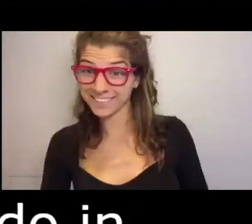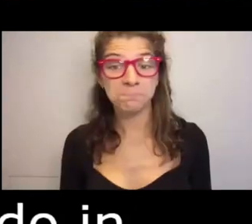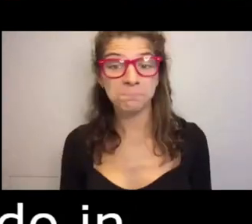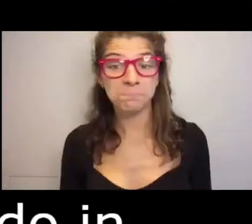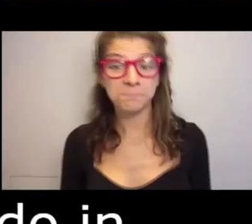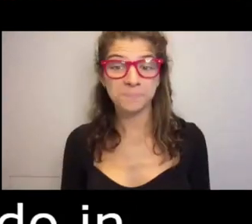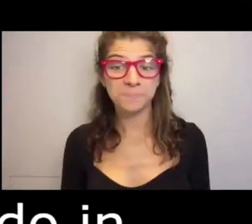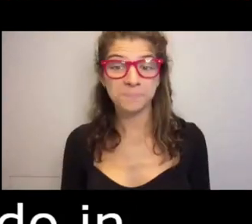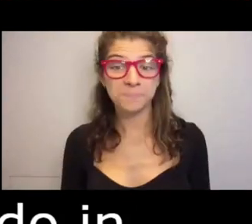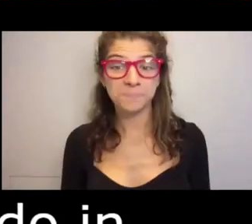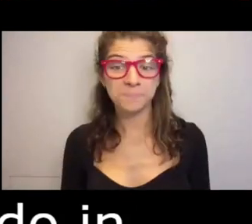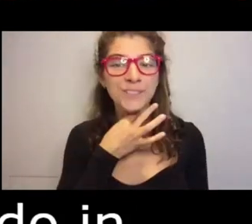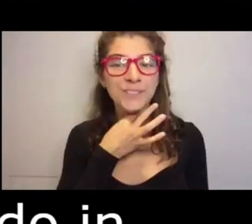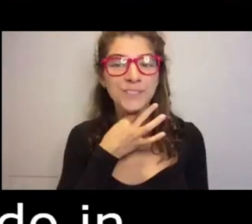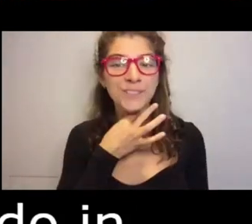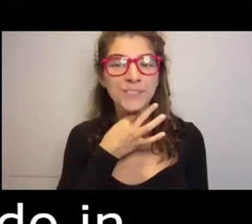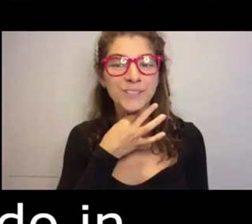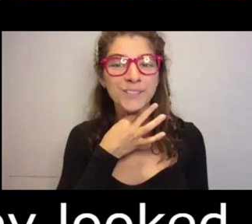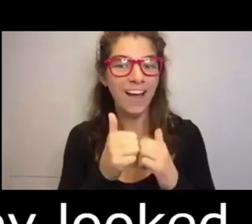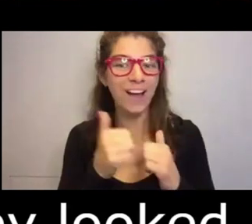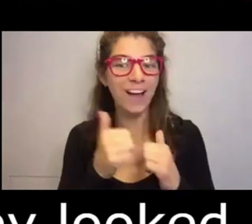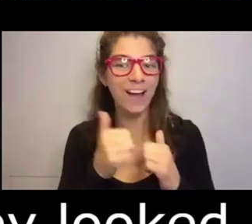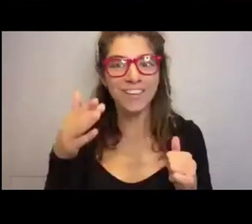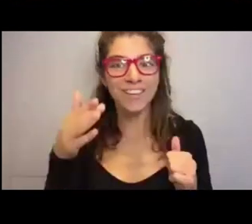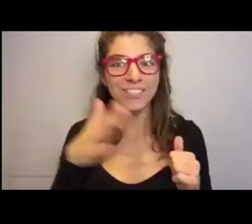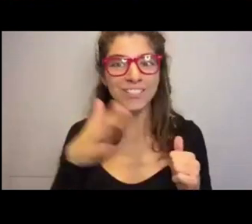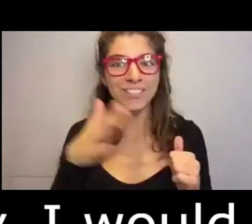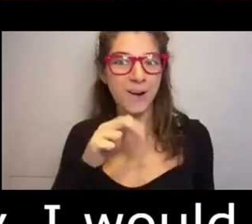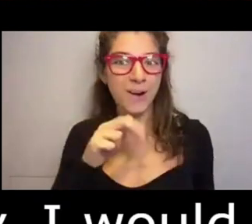really curious to know how we know a fish is happy.